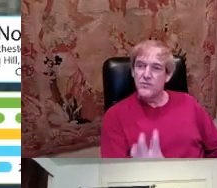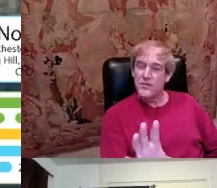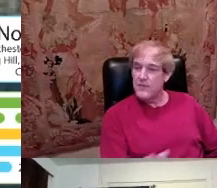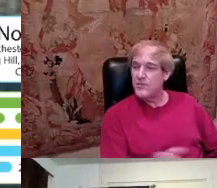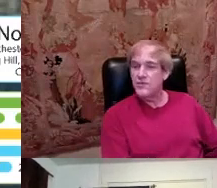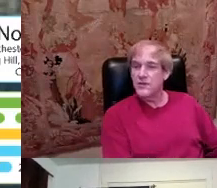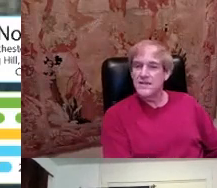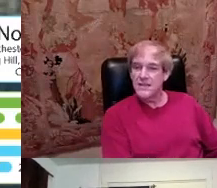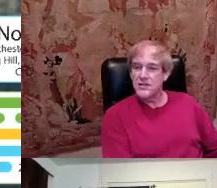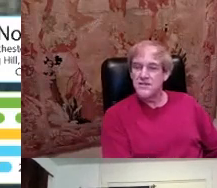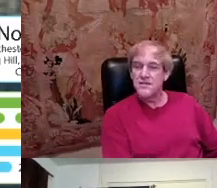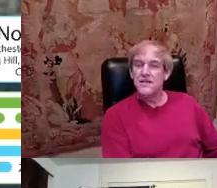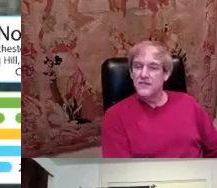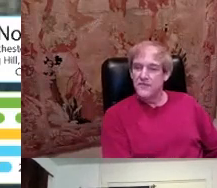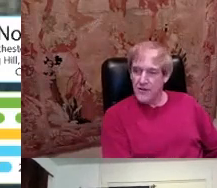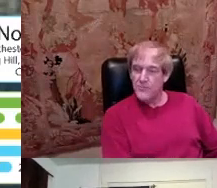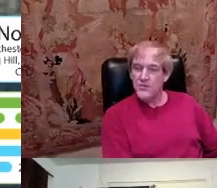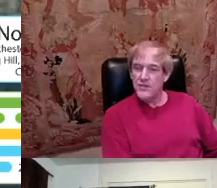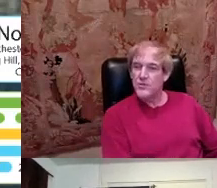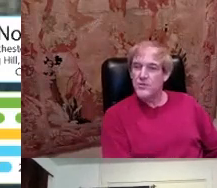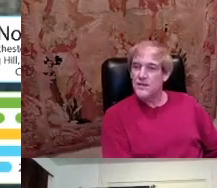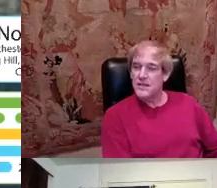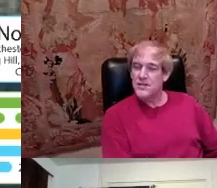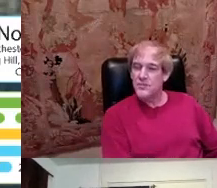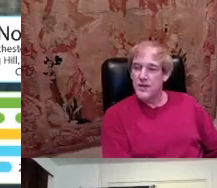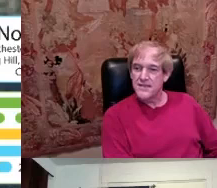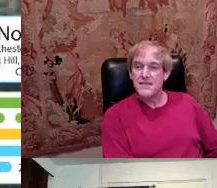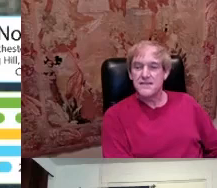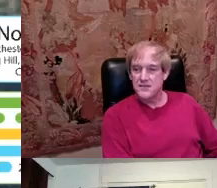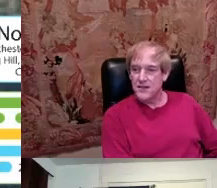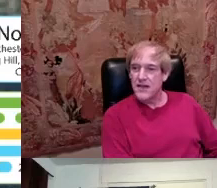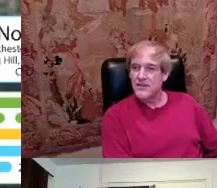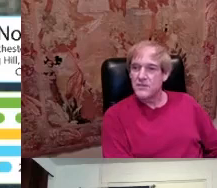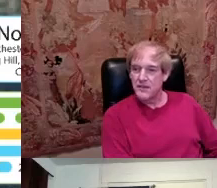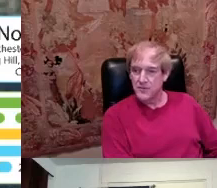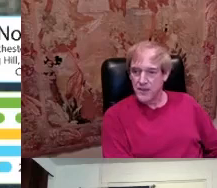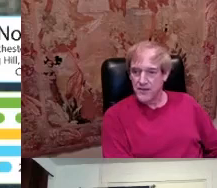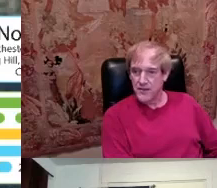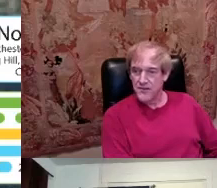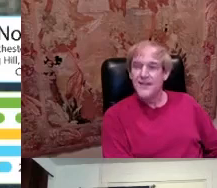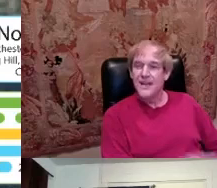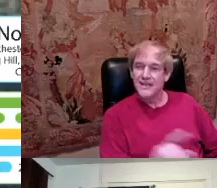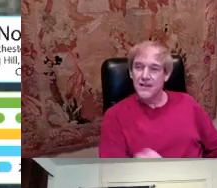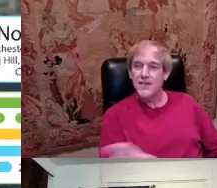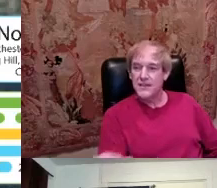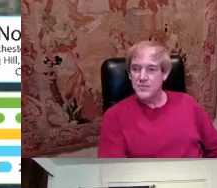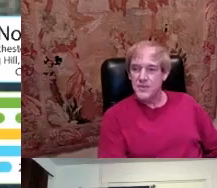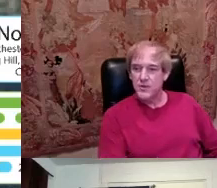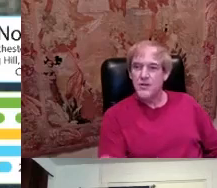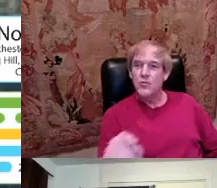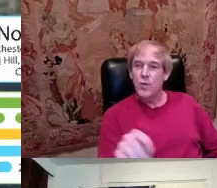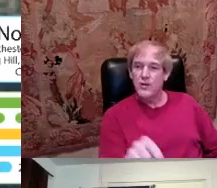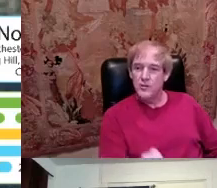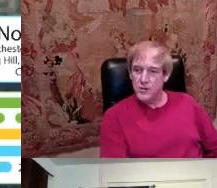of you with neighborhood organizations, fire up your neighborhood organization process and start having meetings about this and tell these